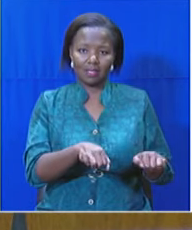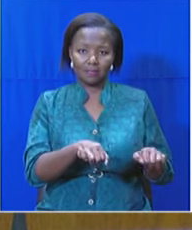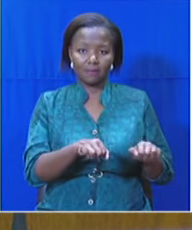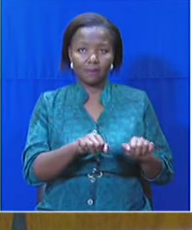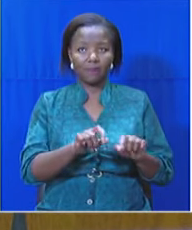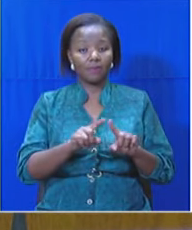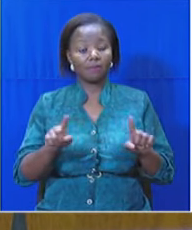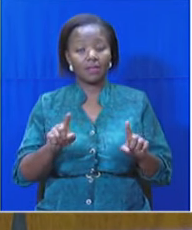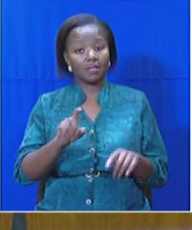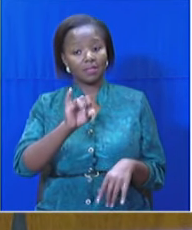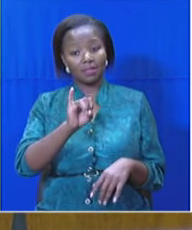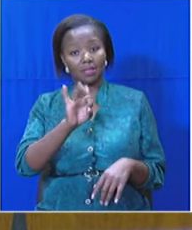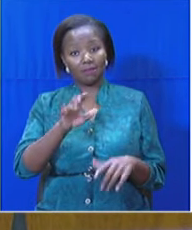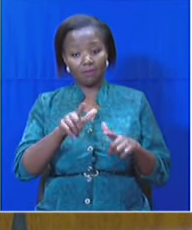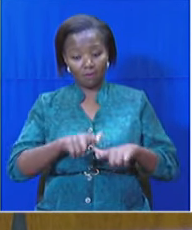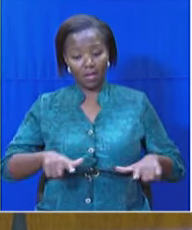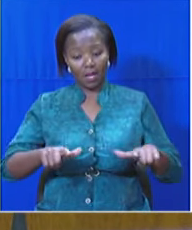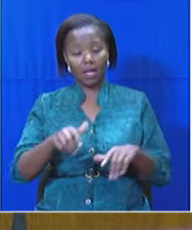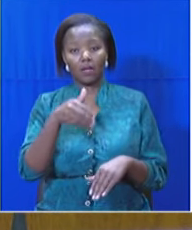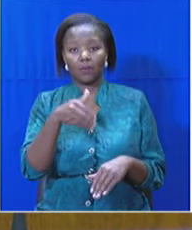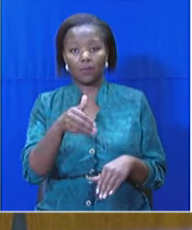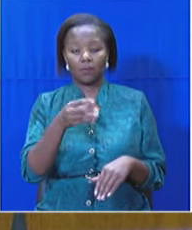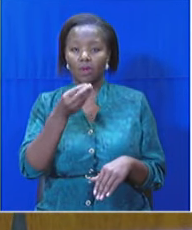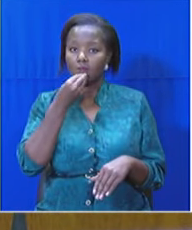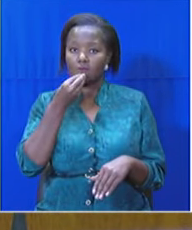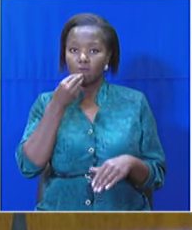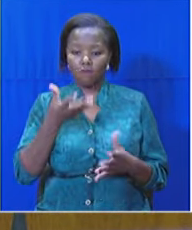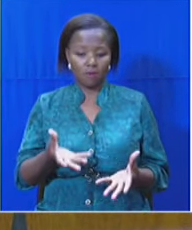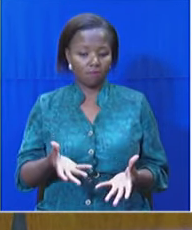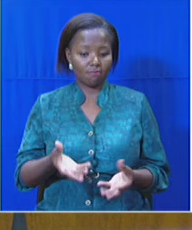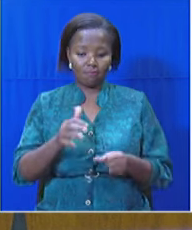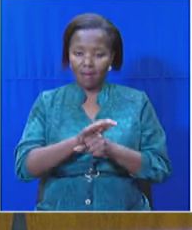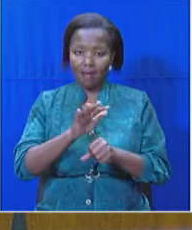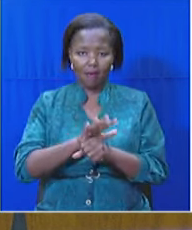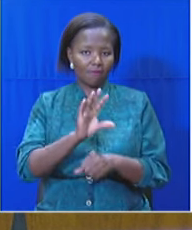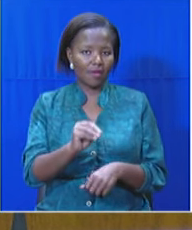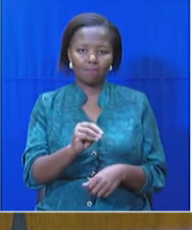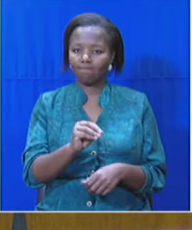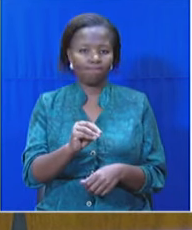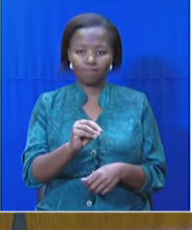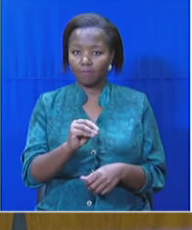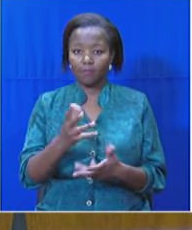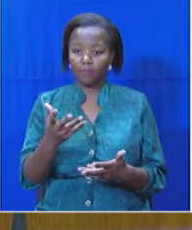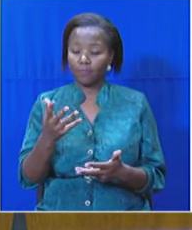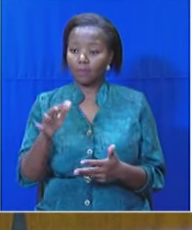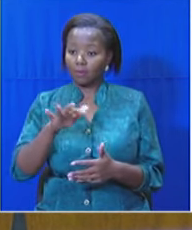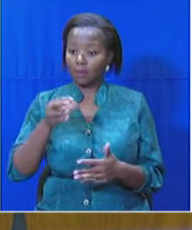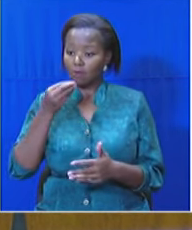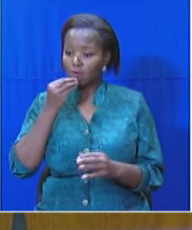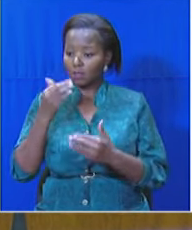food security without land reform. There can never be food safety without rural human resource